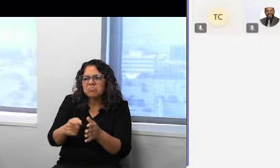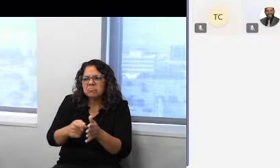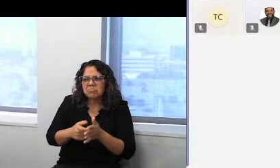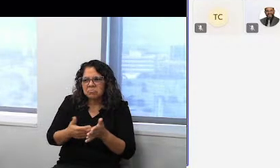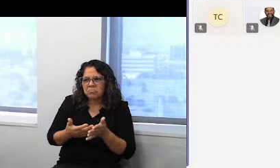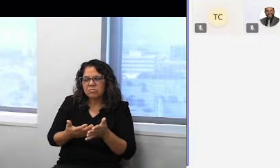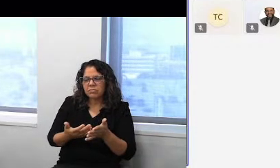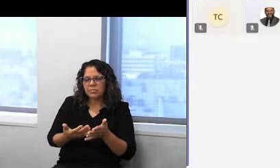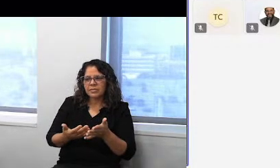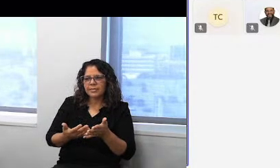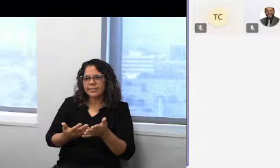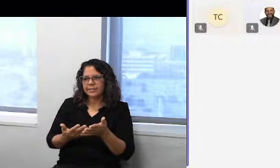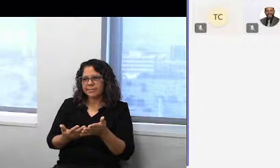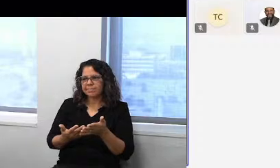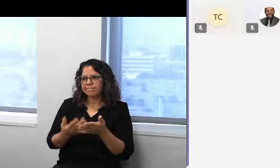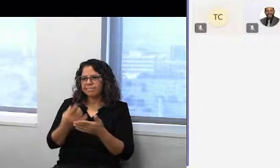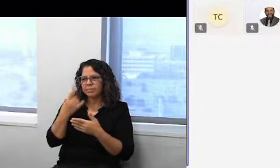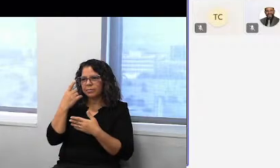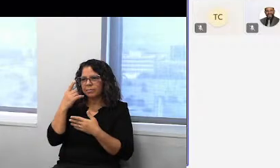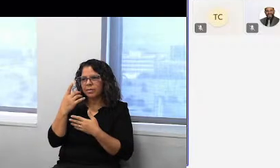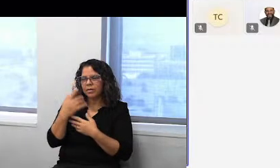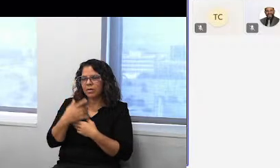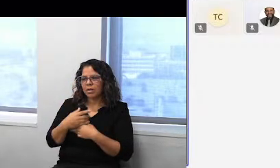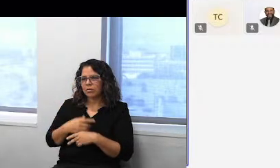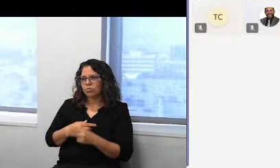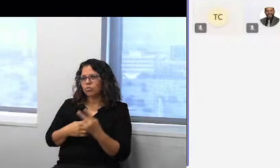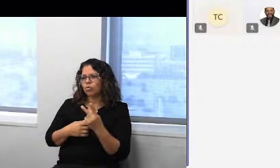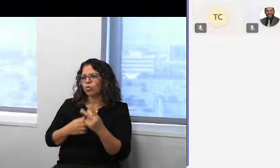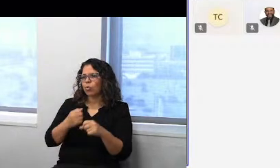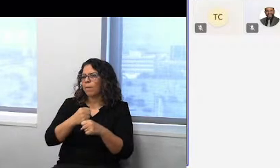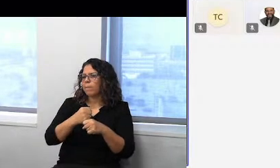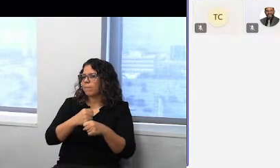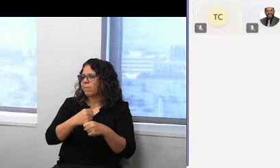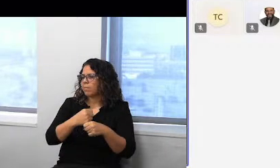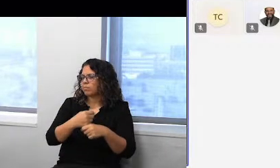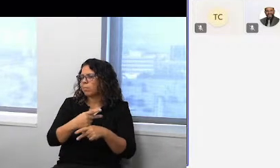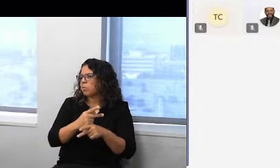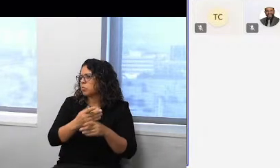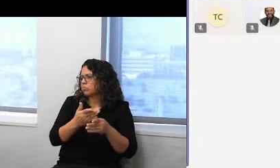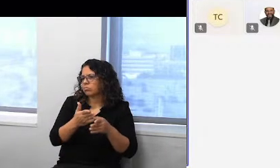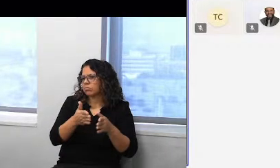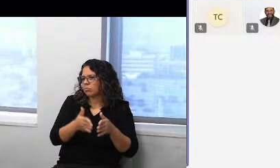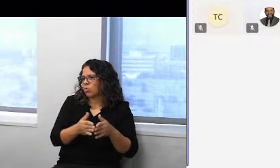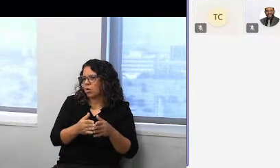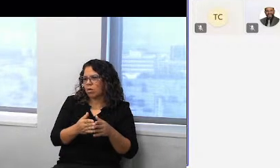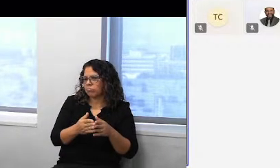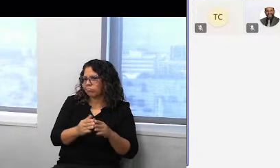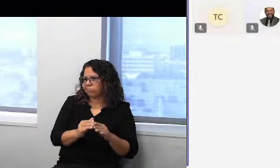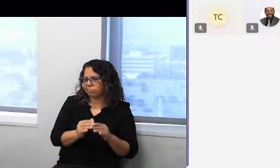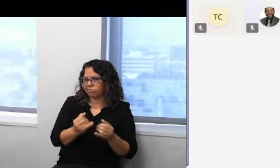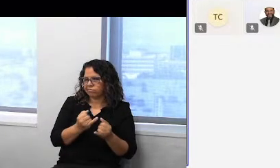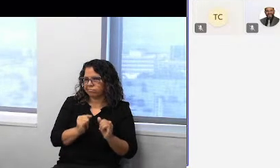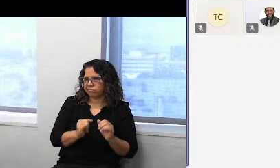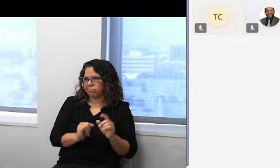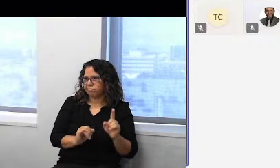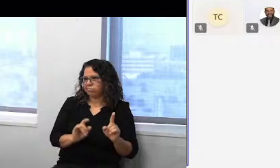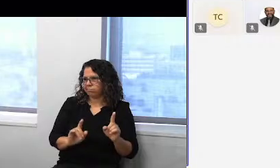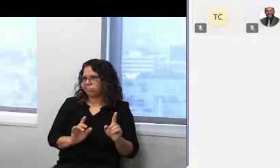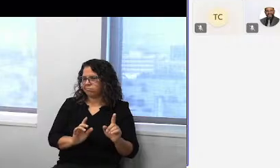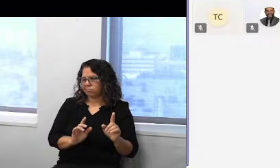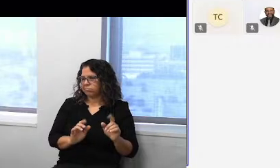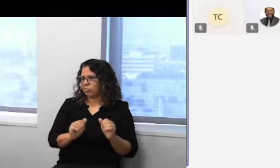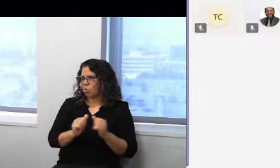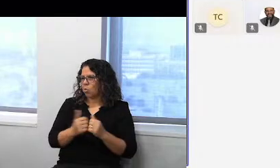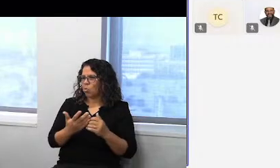power producers each to interconnect a 100 megawatt solar facility, if you know? Don't